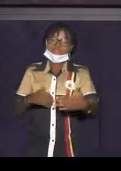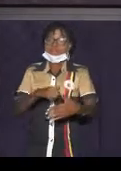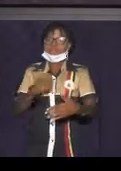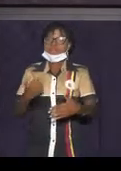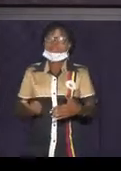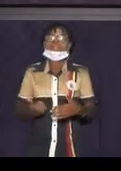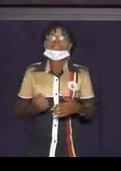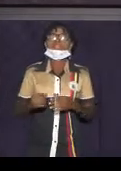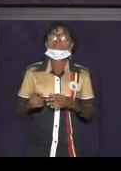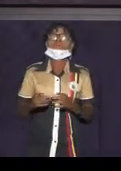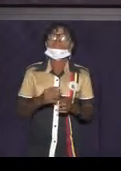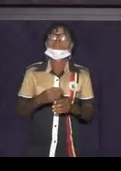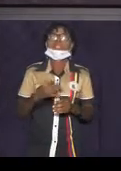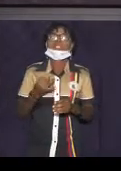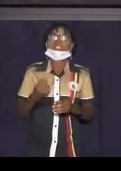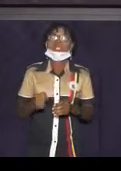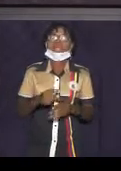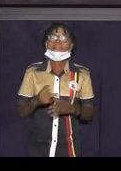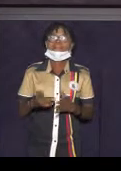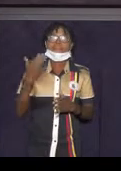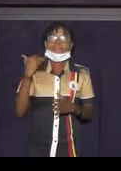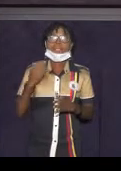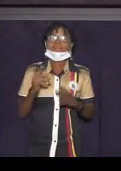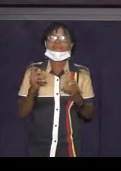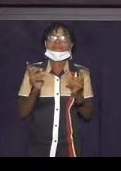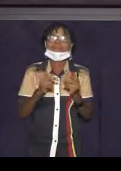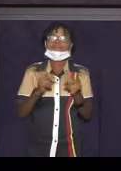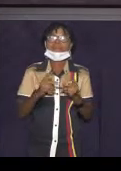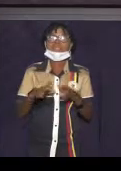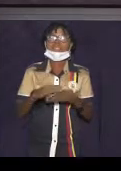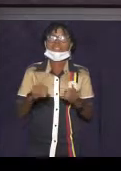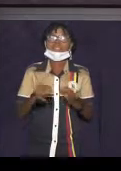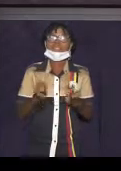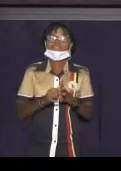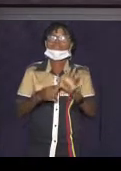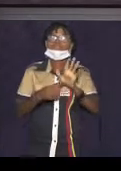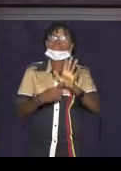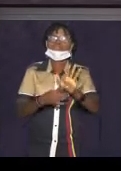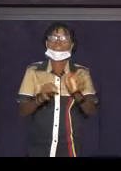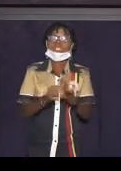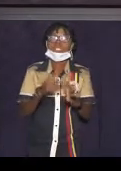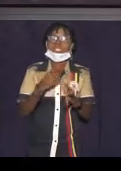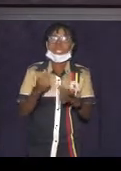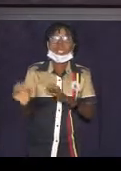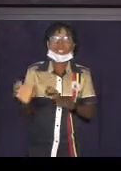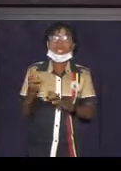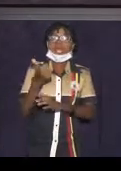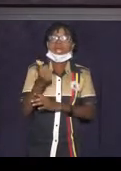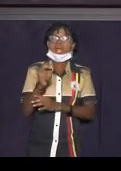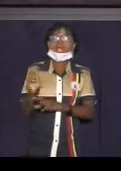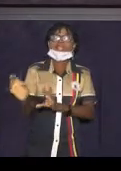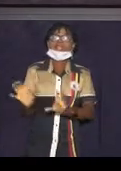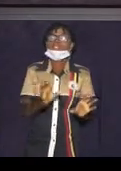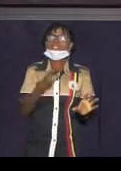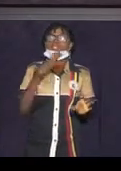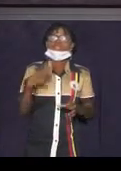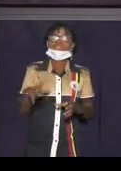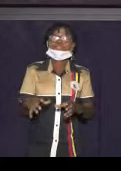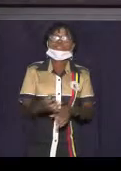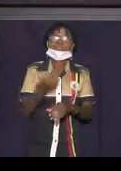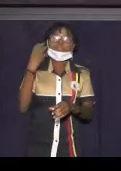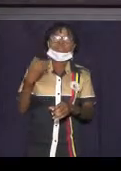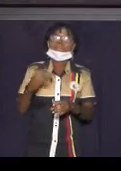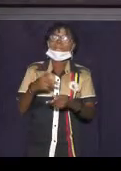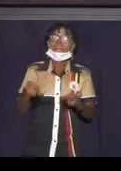that again. The past perfect tense is used to show that an action took place before another one in